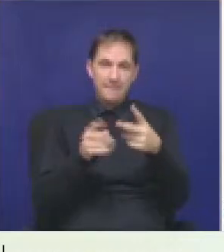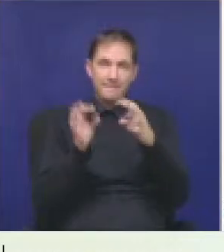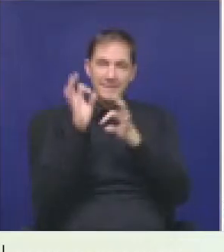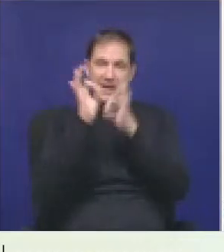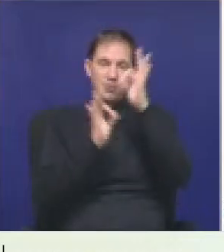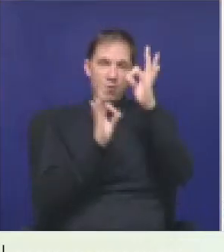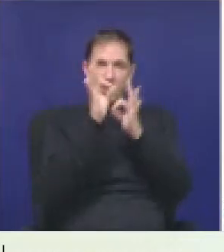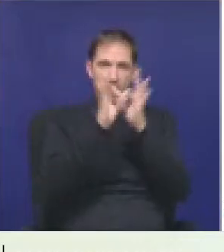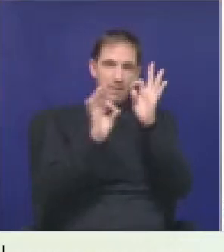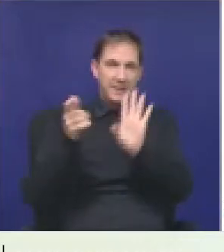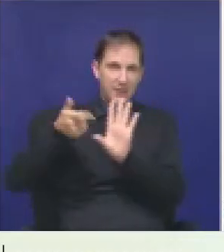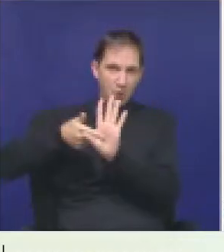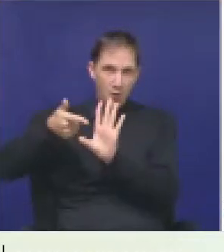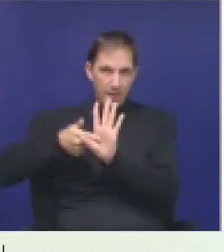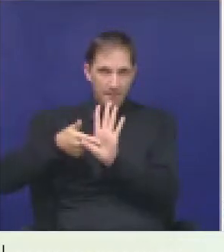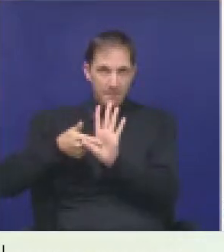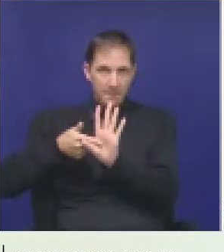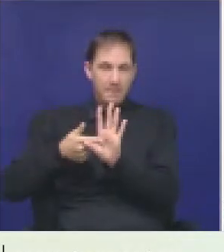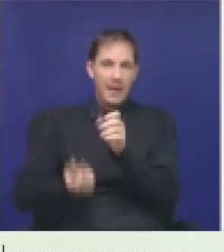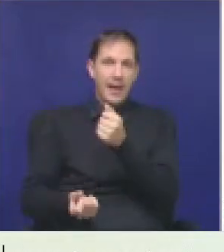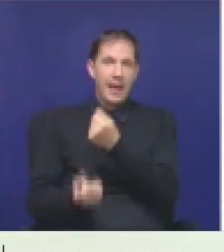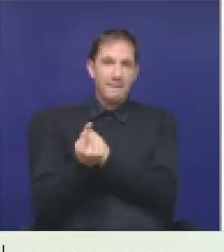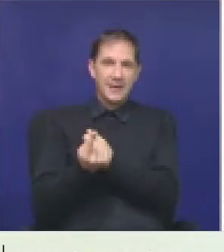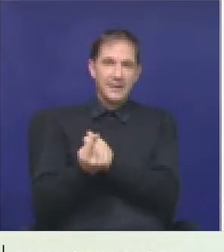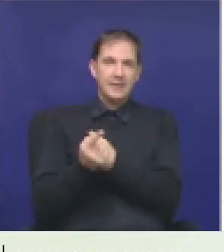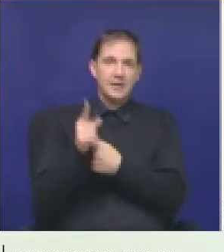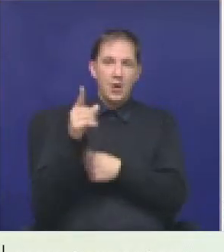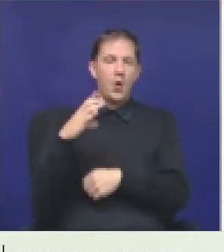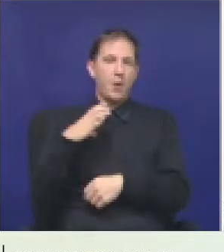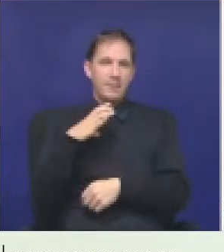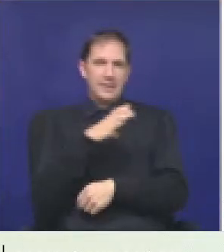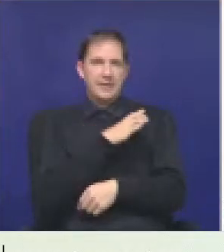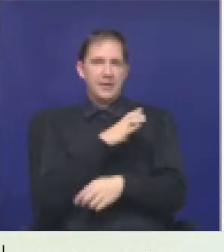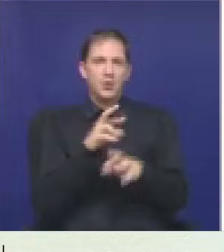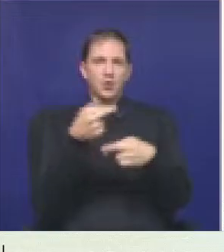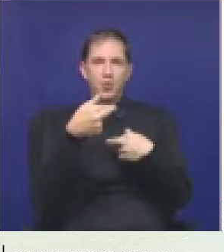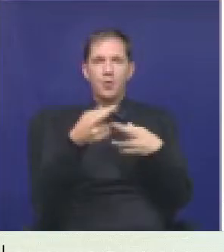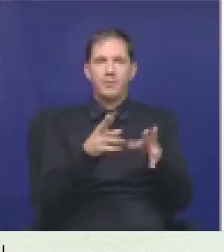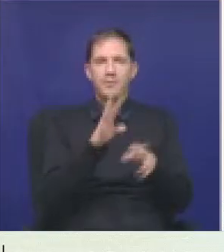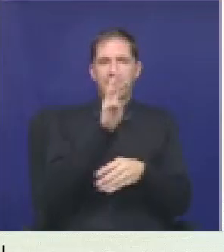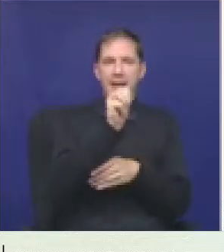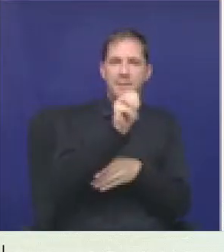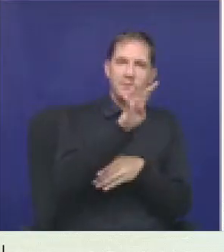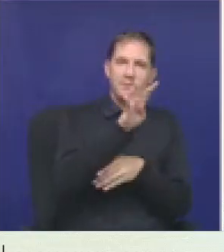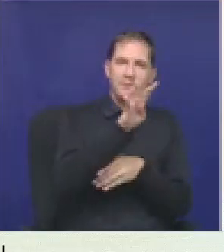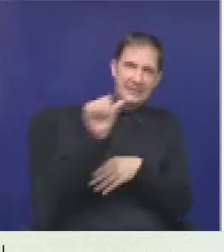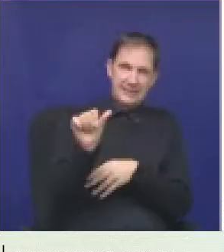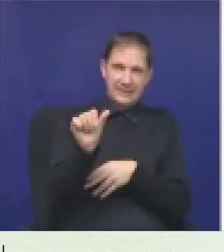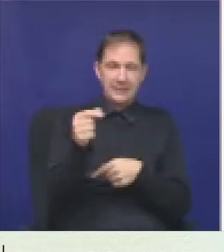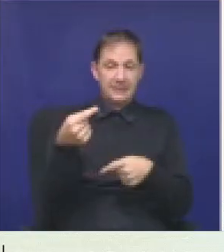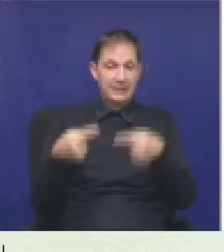Petroleum Resources budget vote debate will take place in the Committee Room M46. That concludes